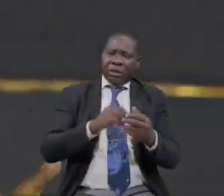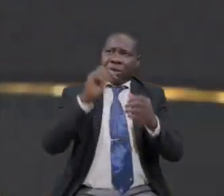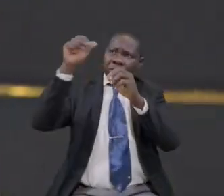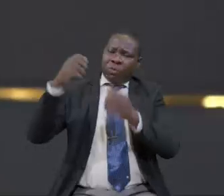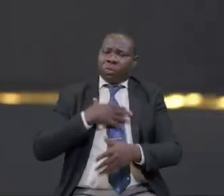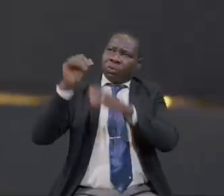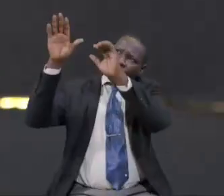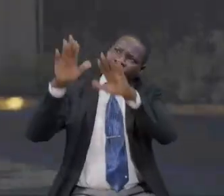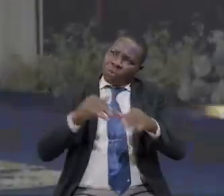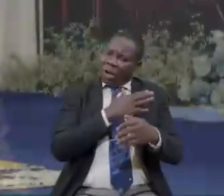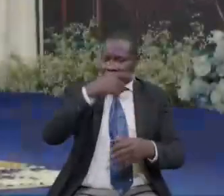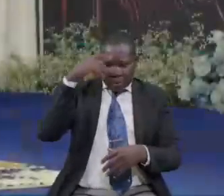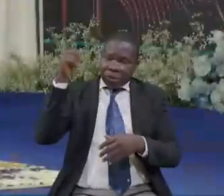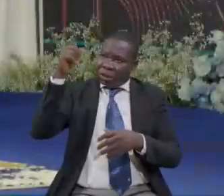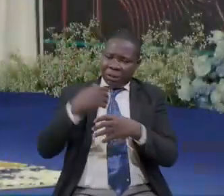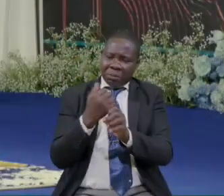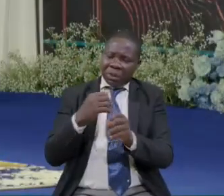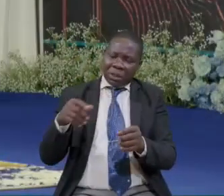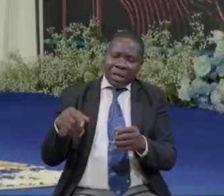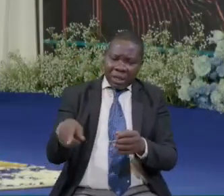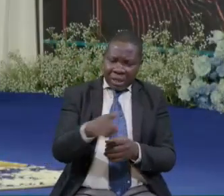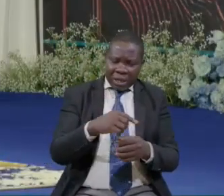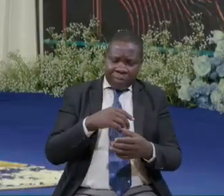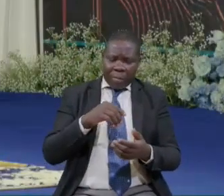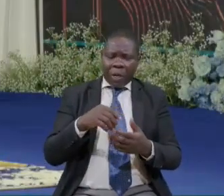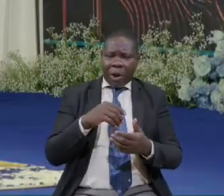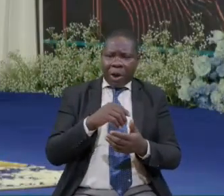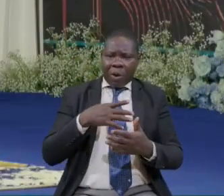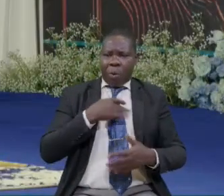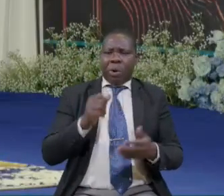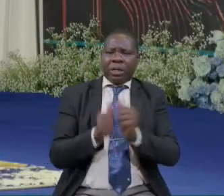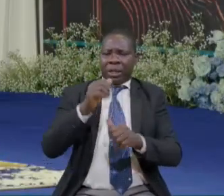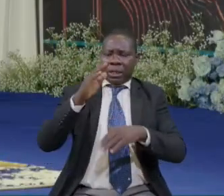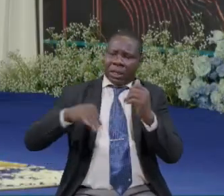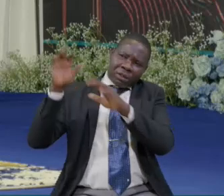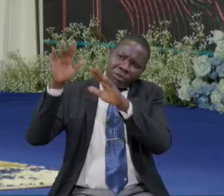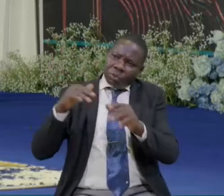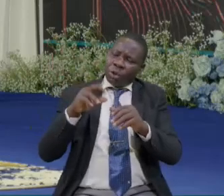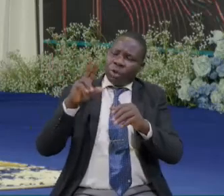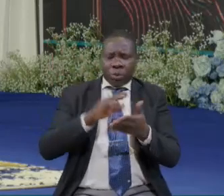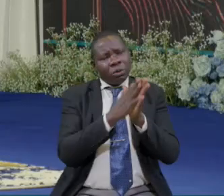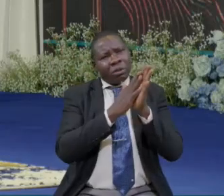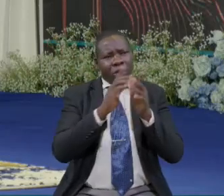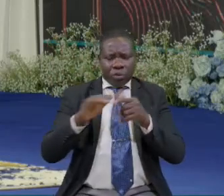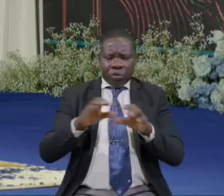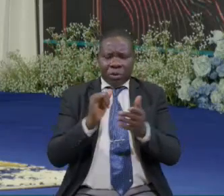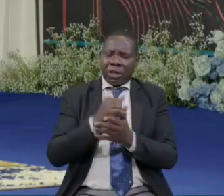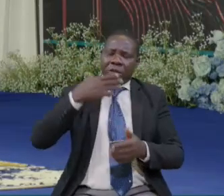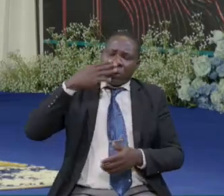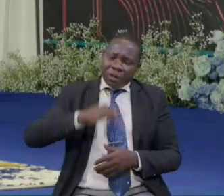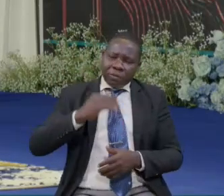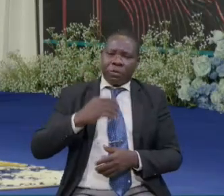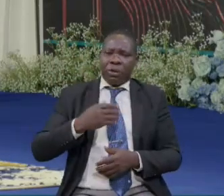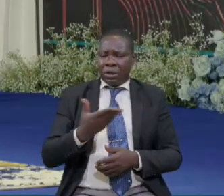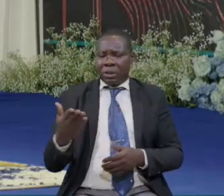no desire to do those bad, evil, licentious, evil things, sinful